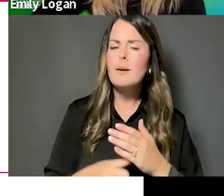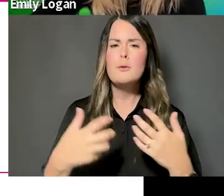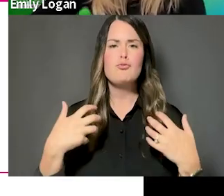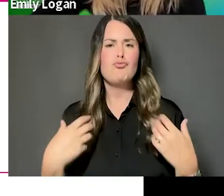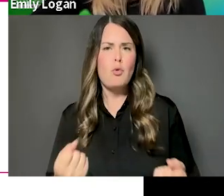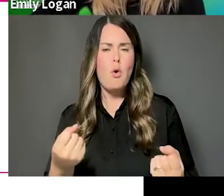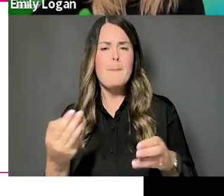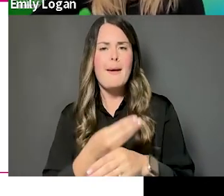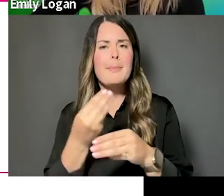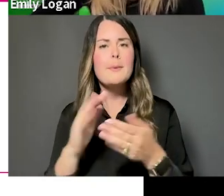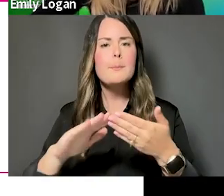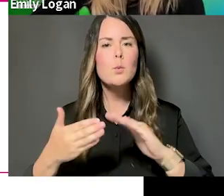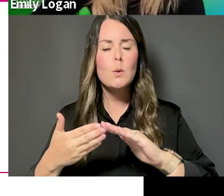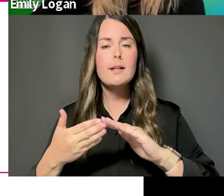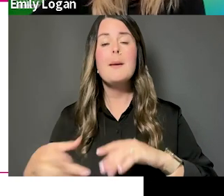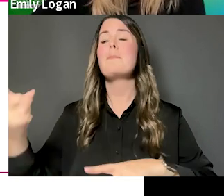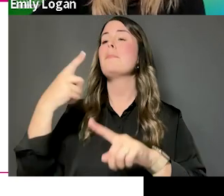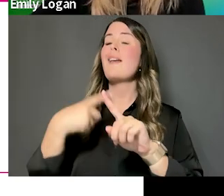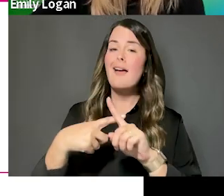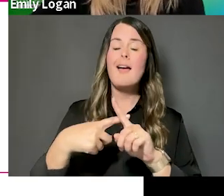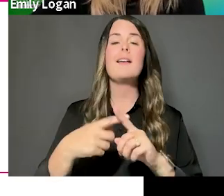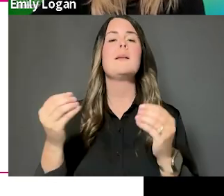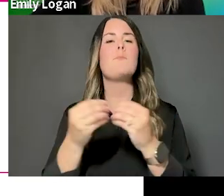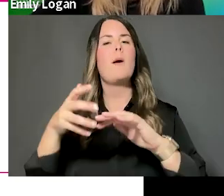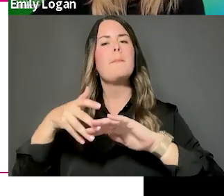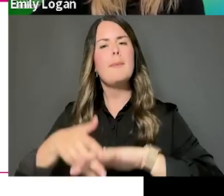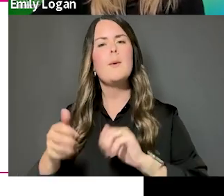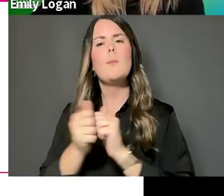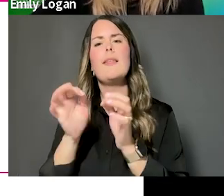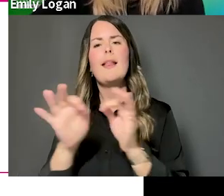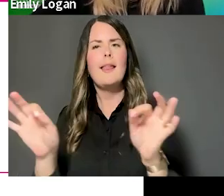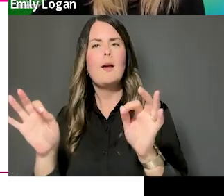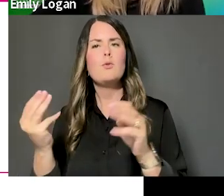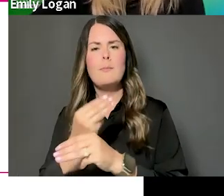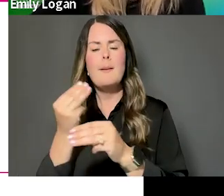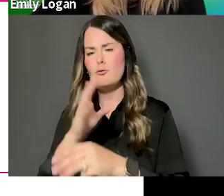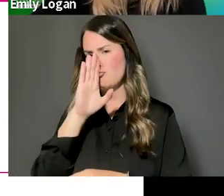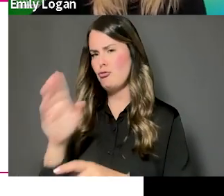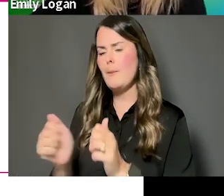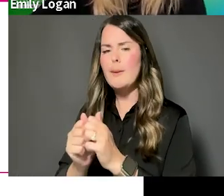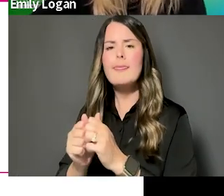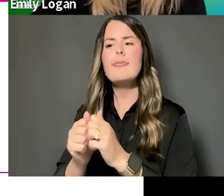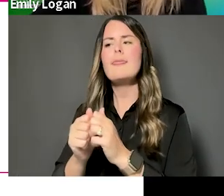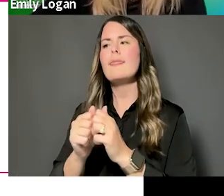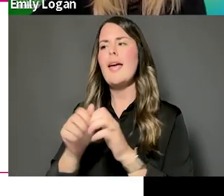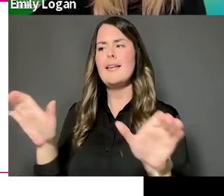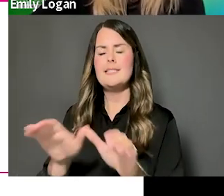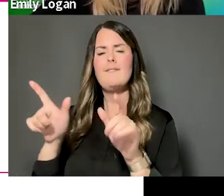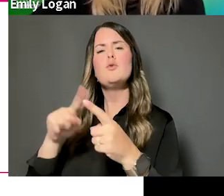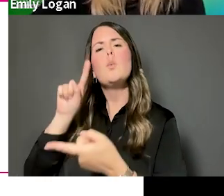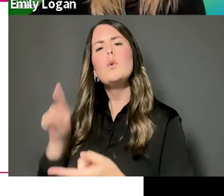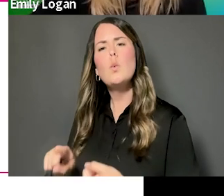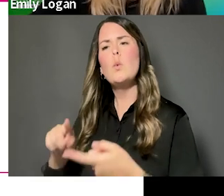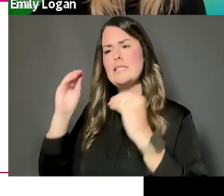strong mathematical classroom community. And finally, we embedded more math language routines directly into activities, helping